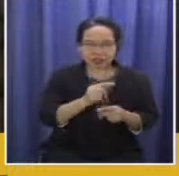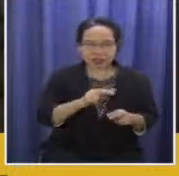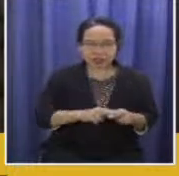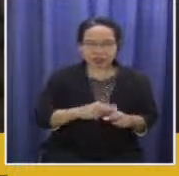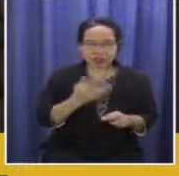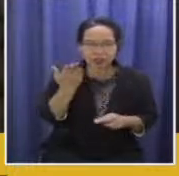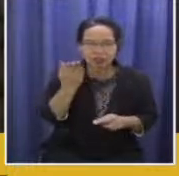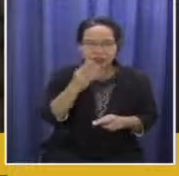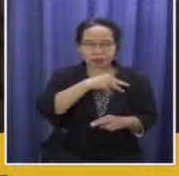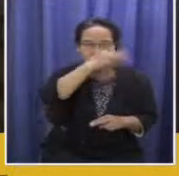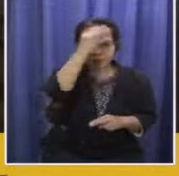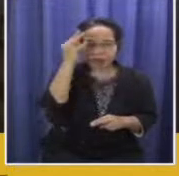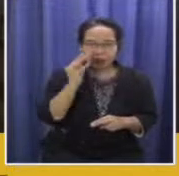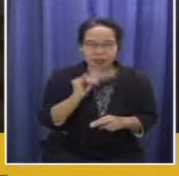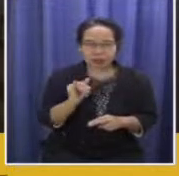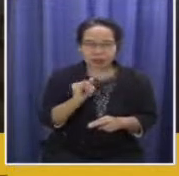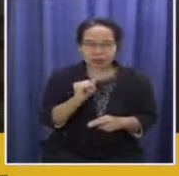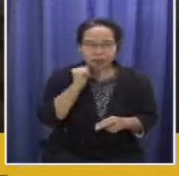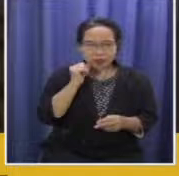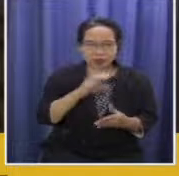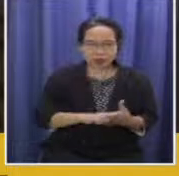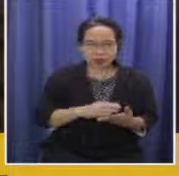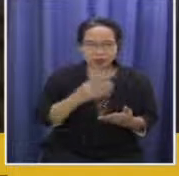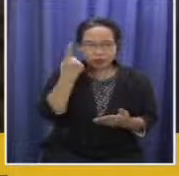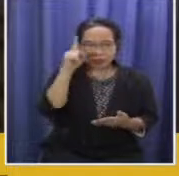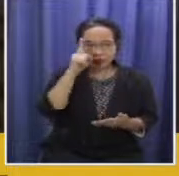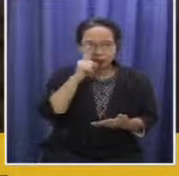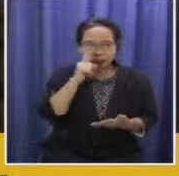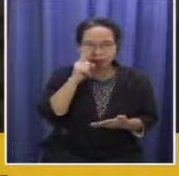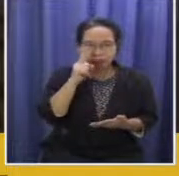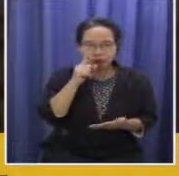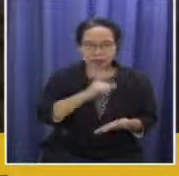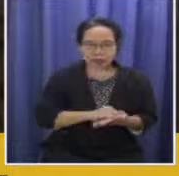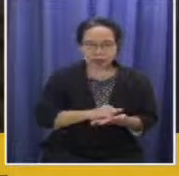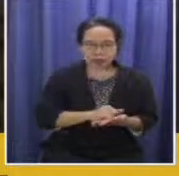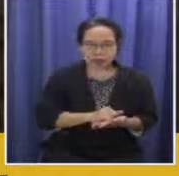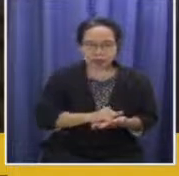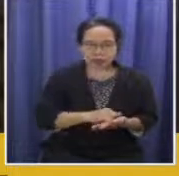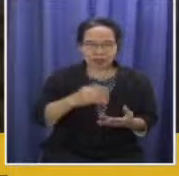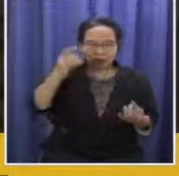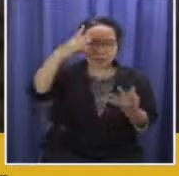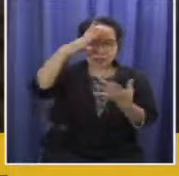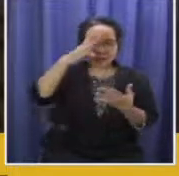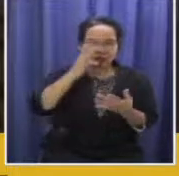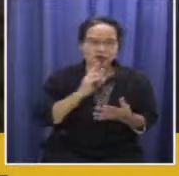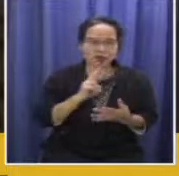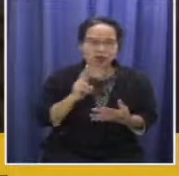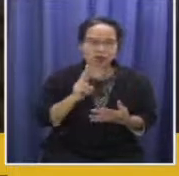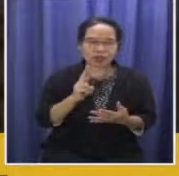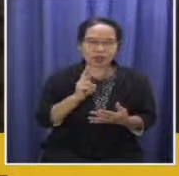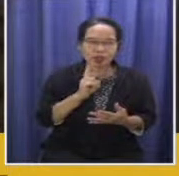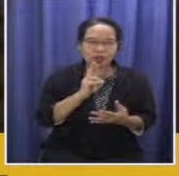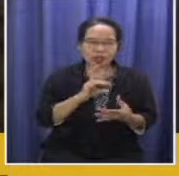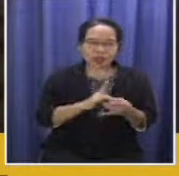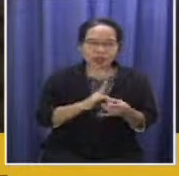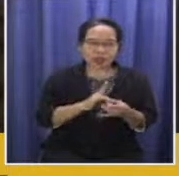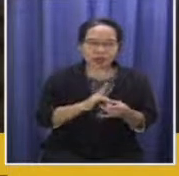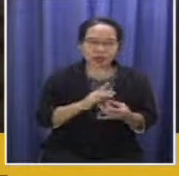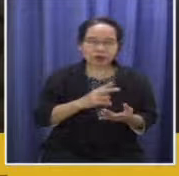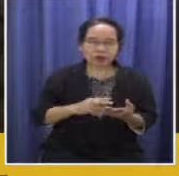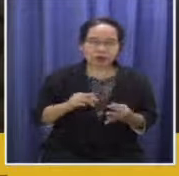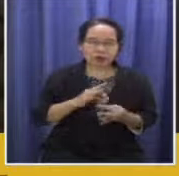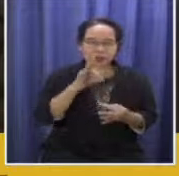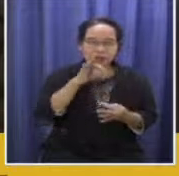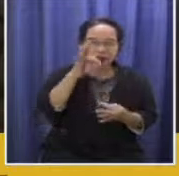take unto thee Mary thy wife, for that which is conceived in her is of the